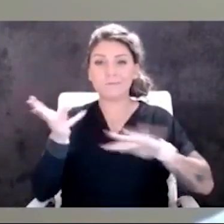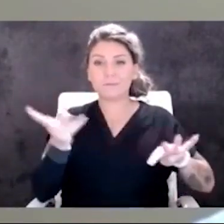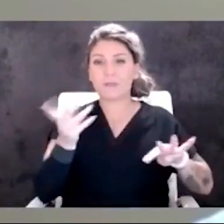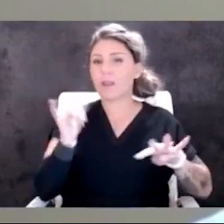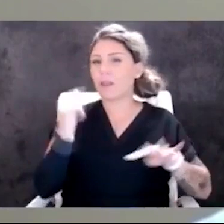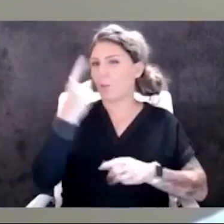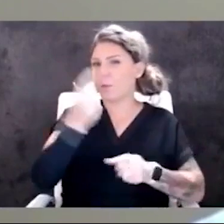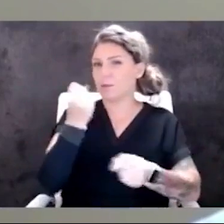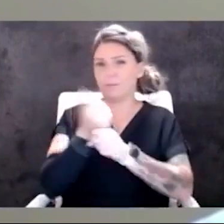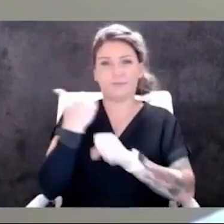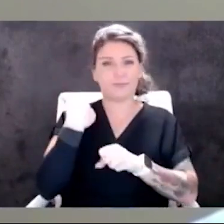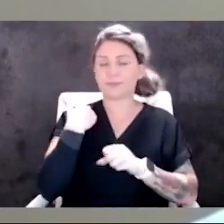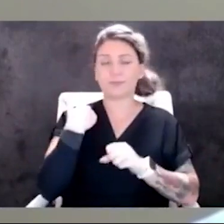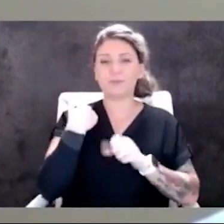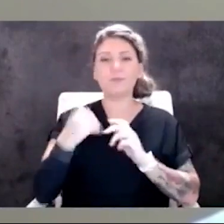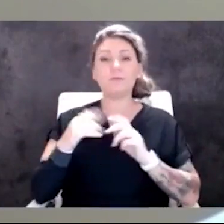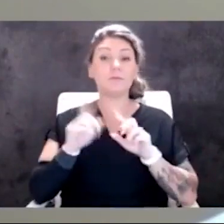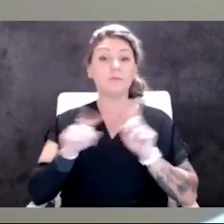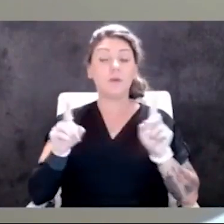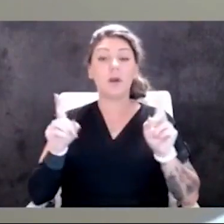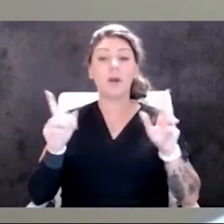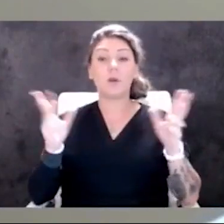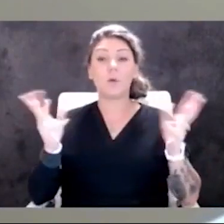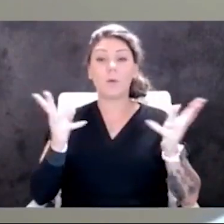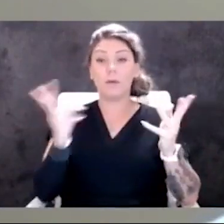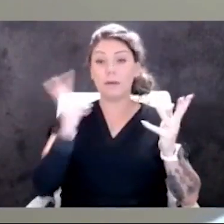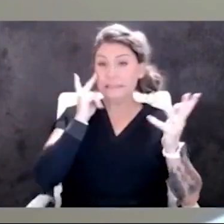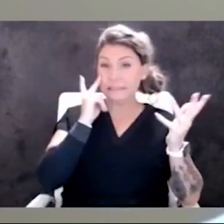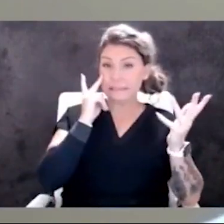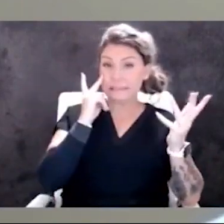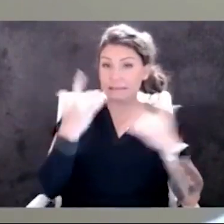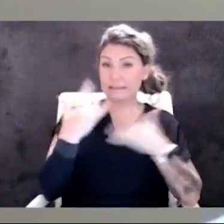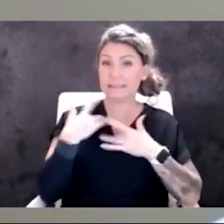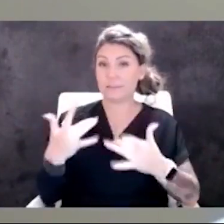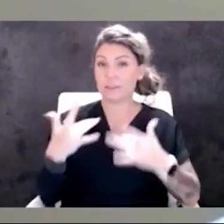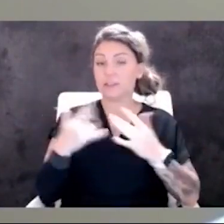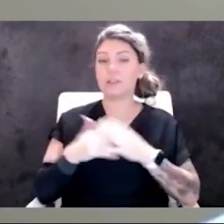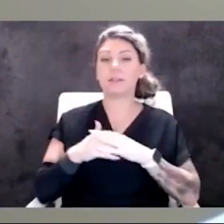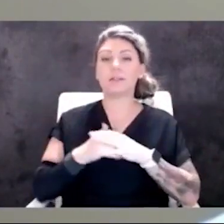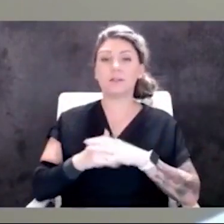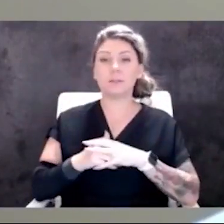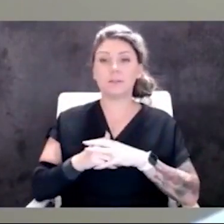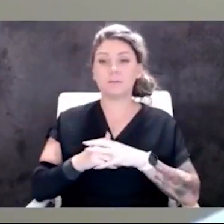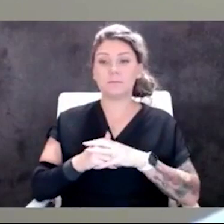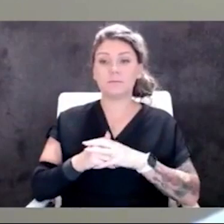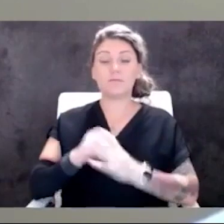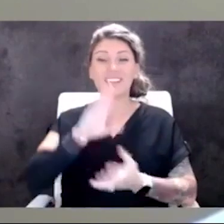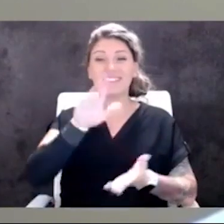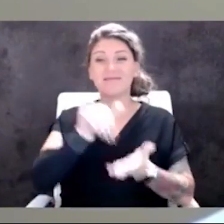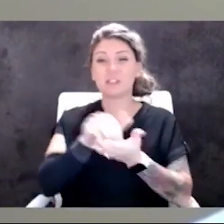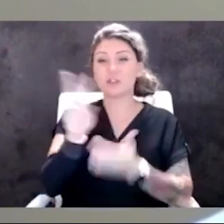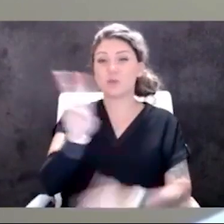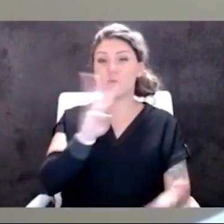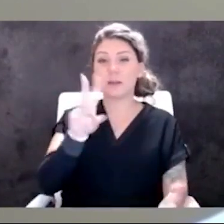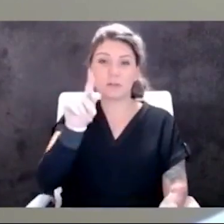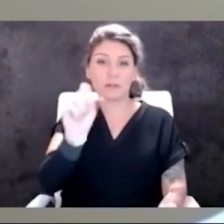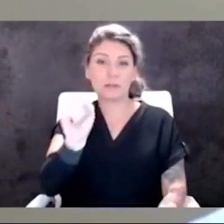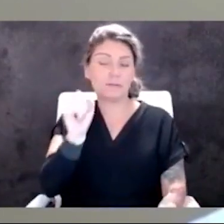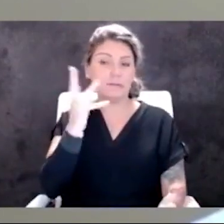ago. What I do tend to see is that Central and Western Kansas